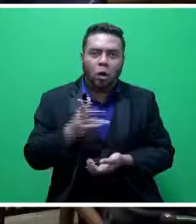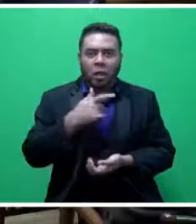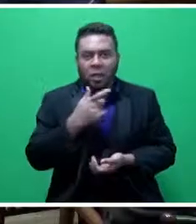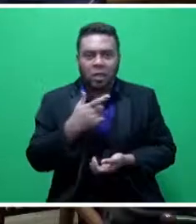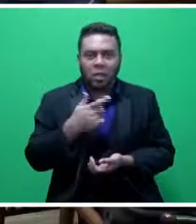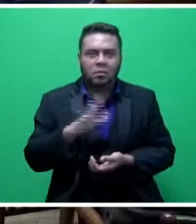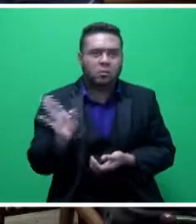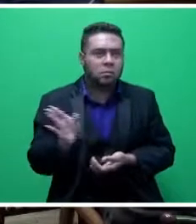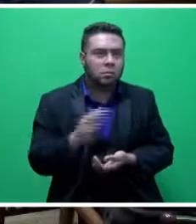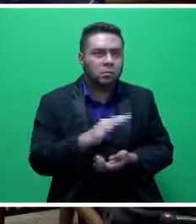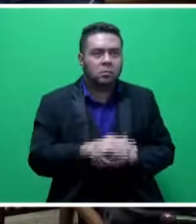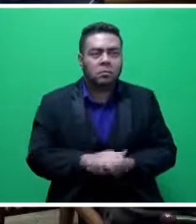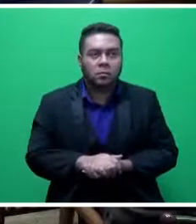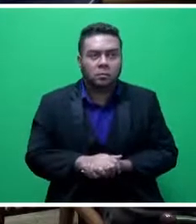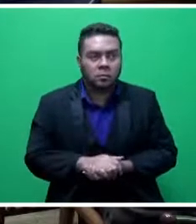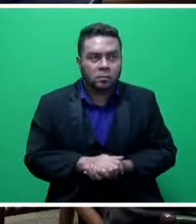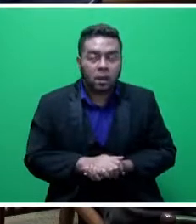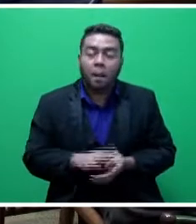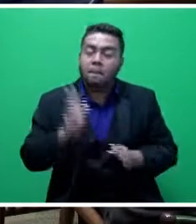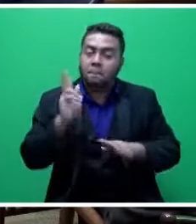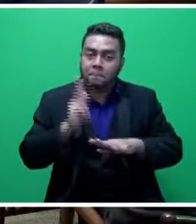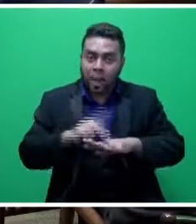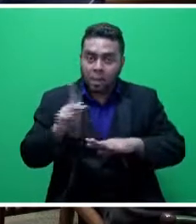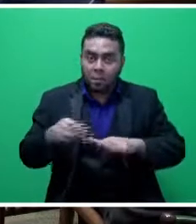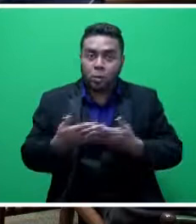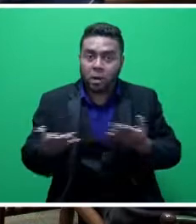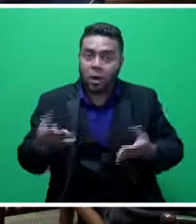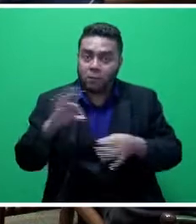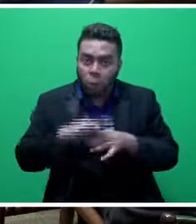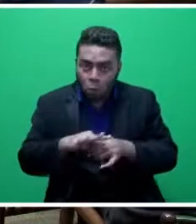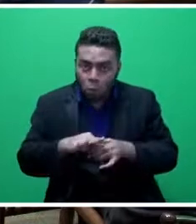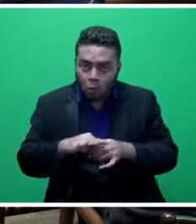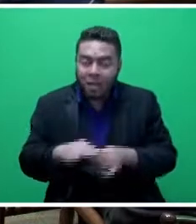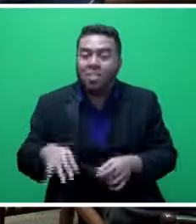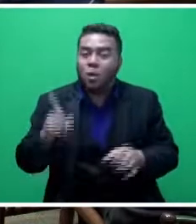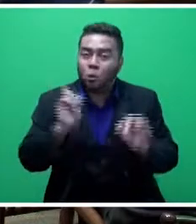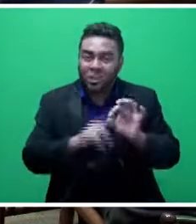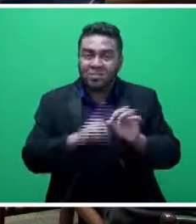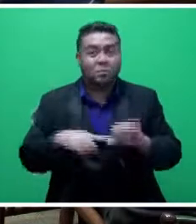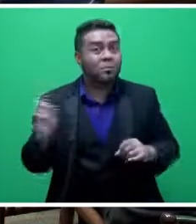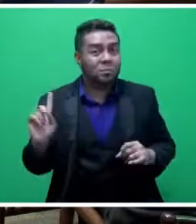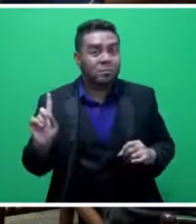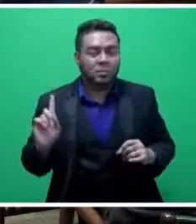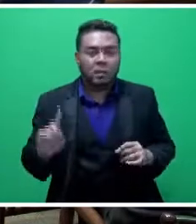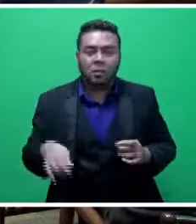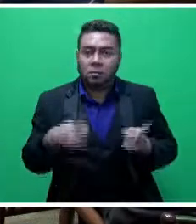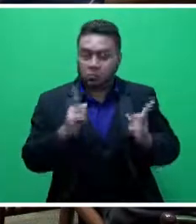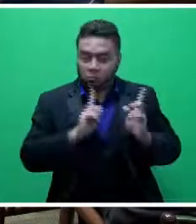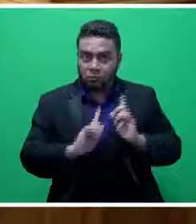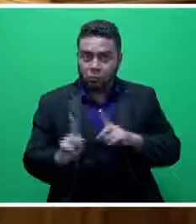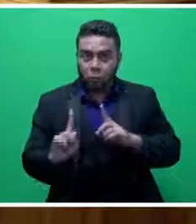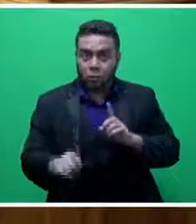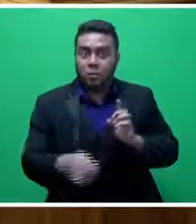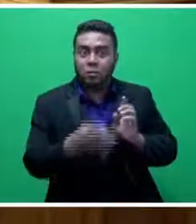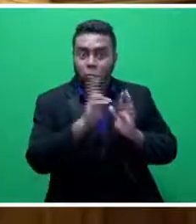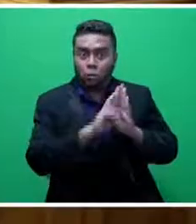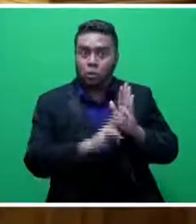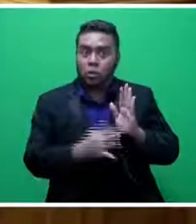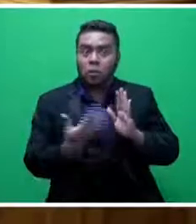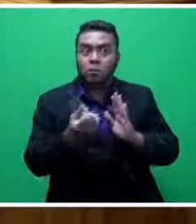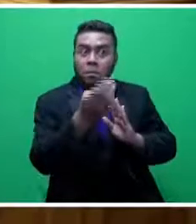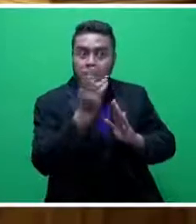Honourable members, the Parliament will now vote. The question is, pursuant to the resolution of